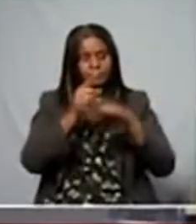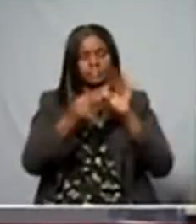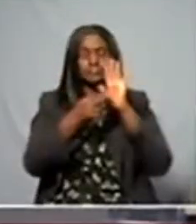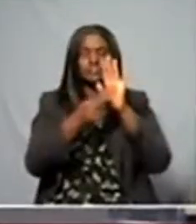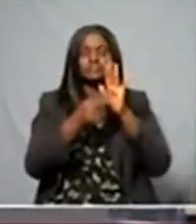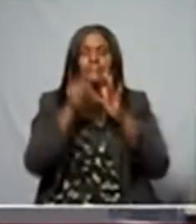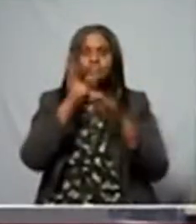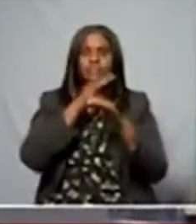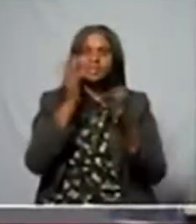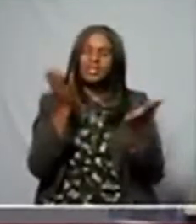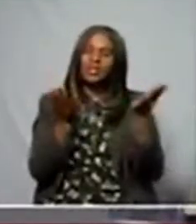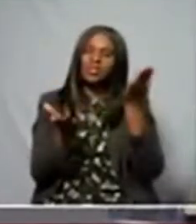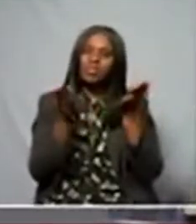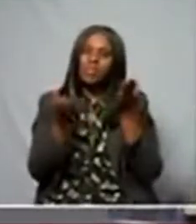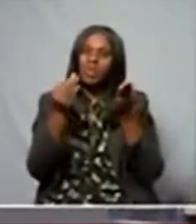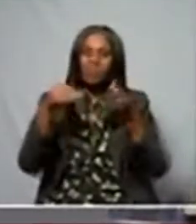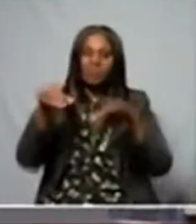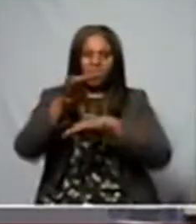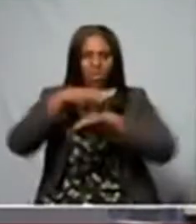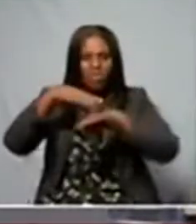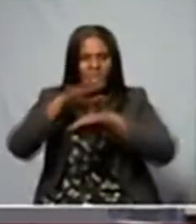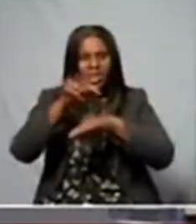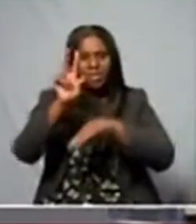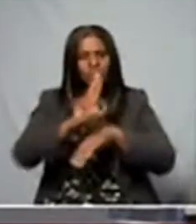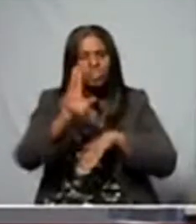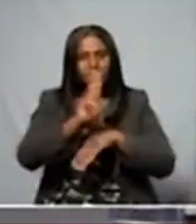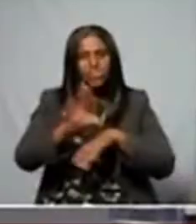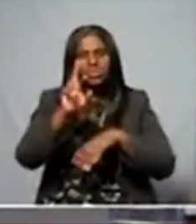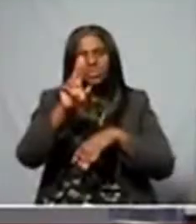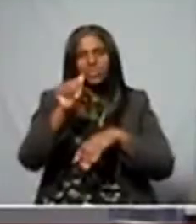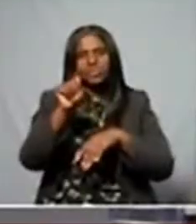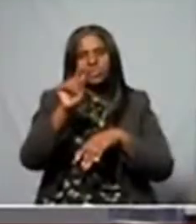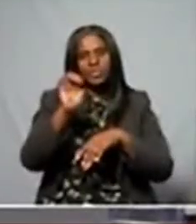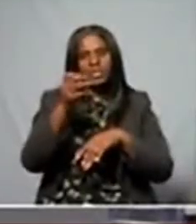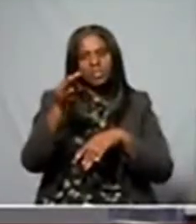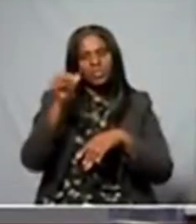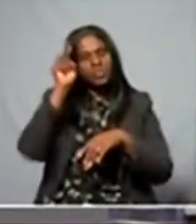shows the comparison of the overall absorption rate of the ministry